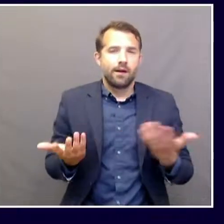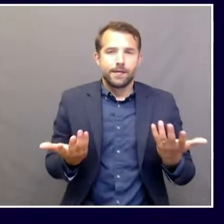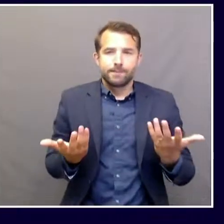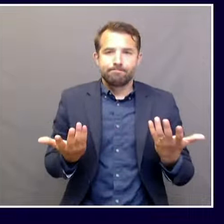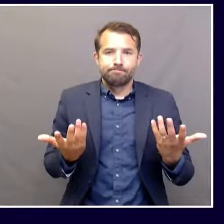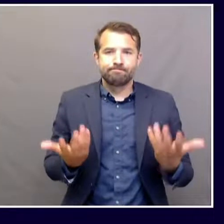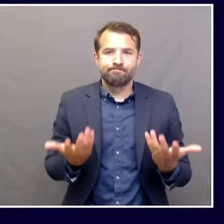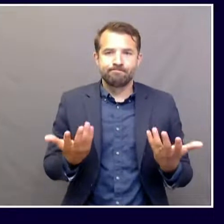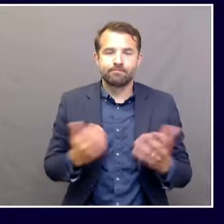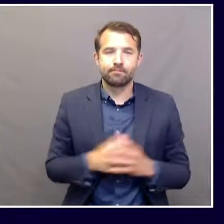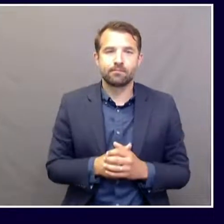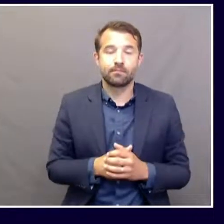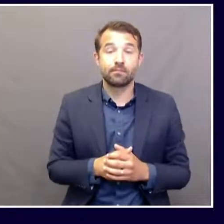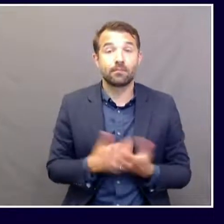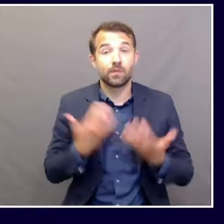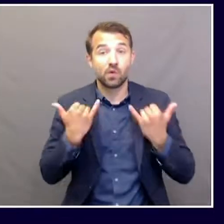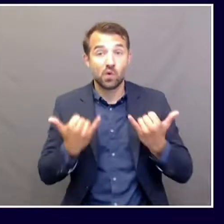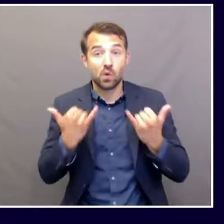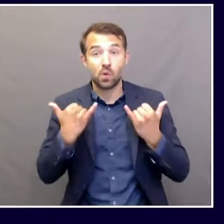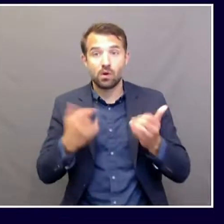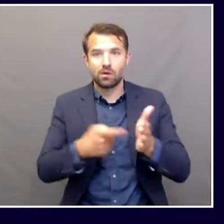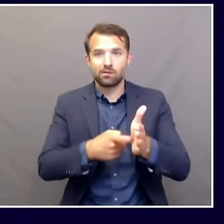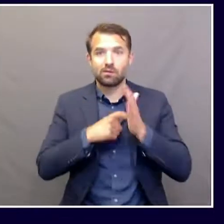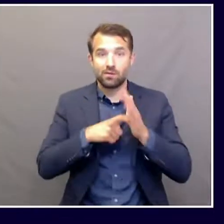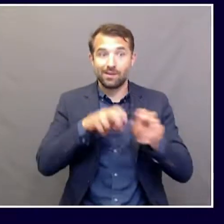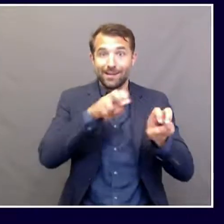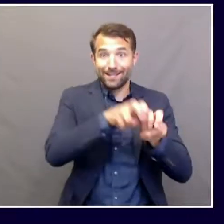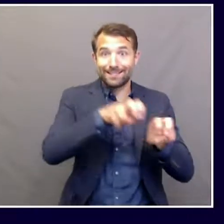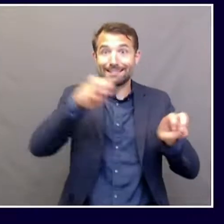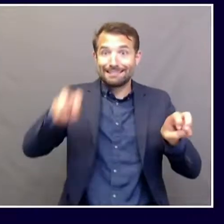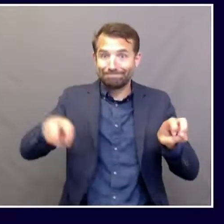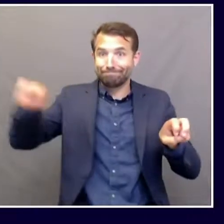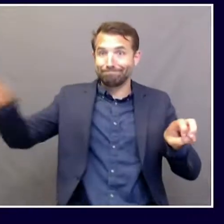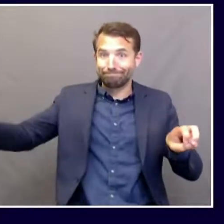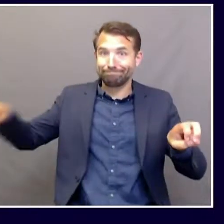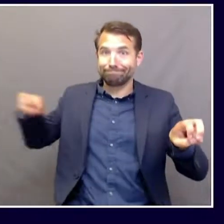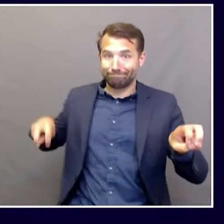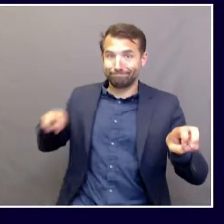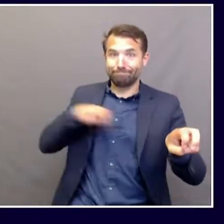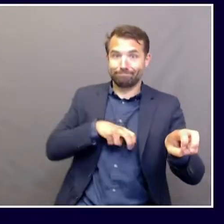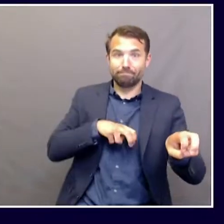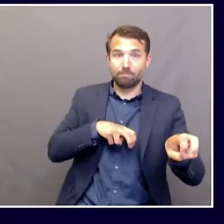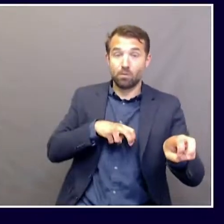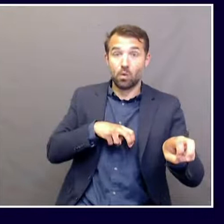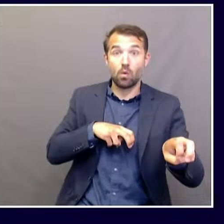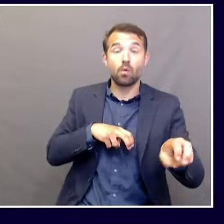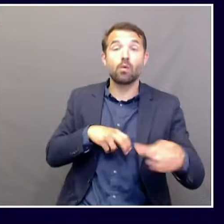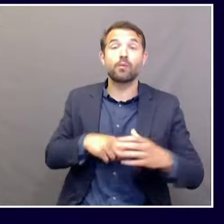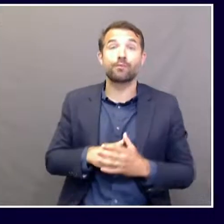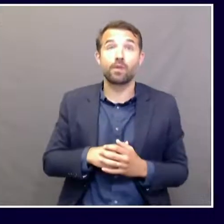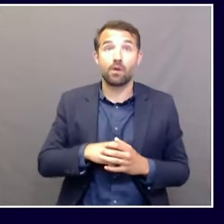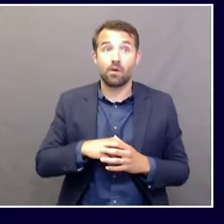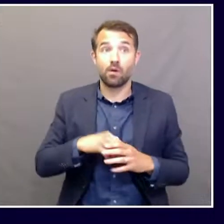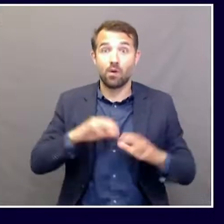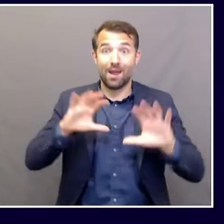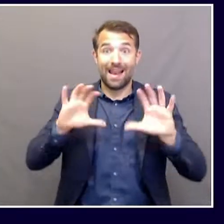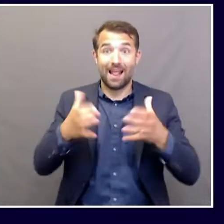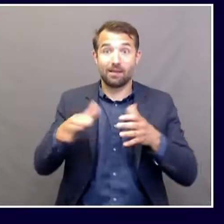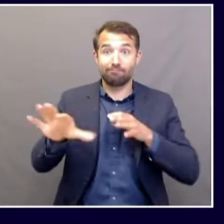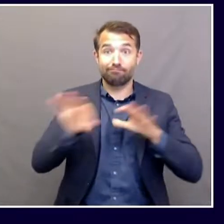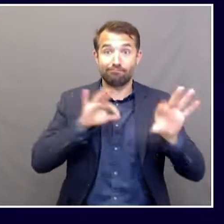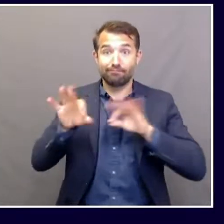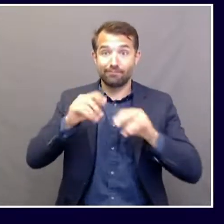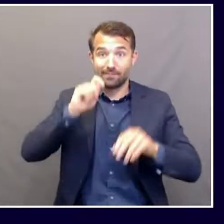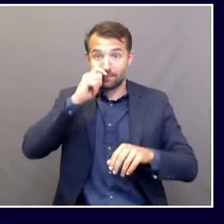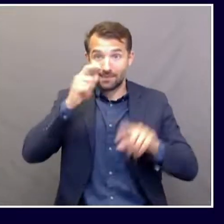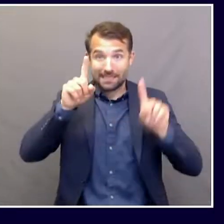distancing in schools when they're participating in pool testing for the summer, and eliminating all those physical distancing requirements for the